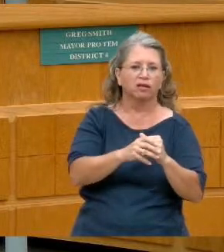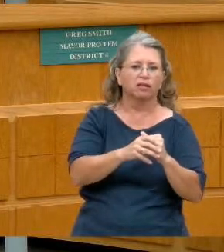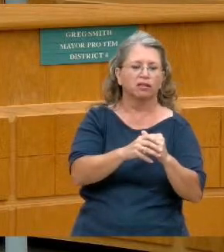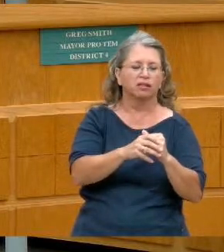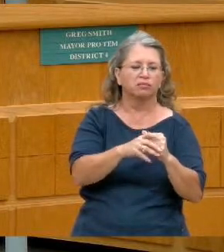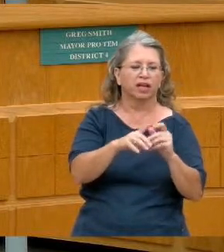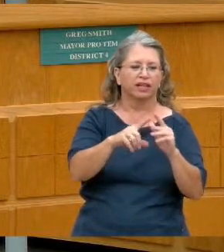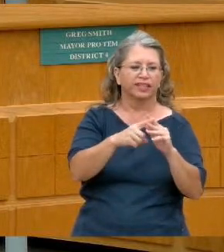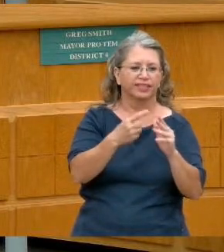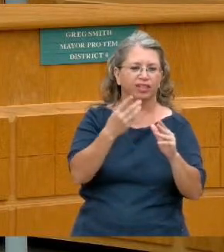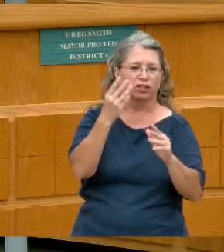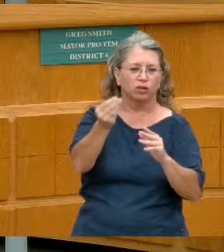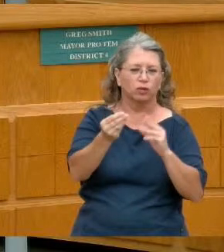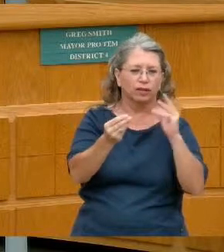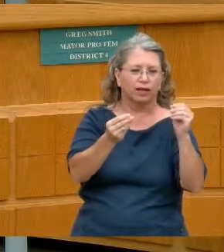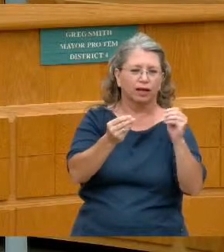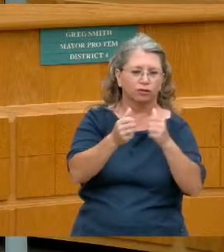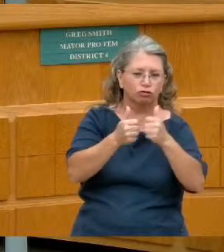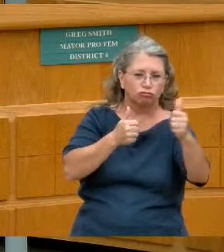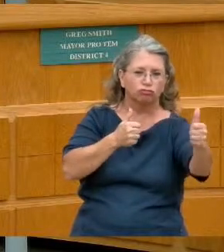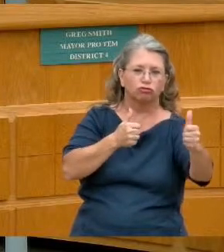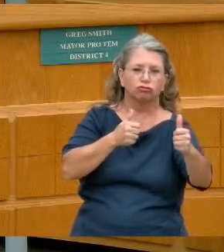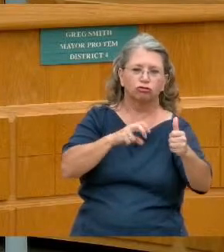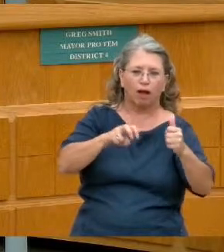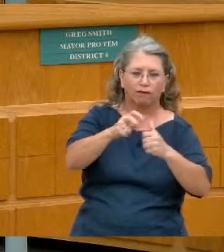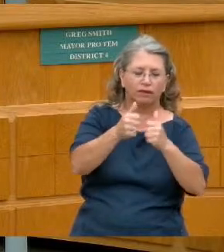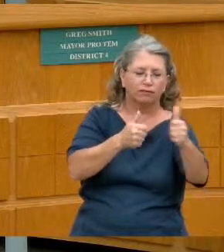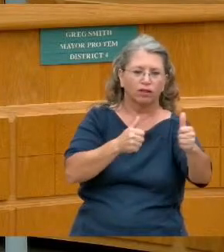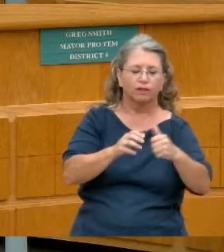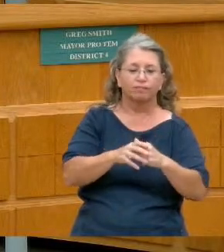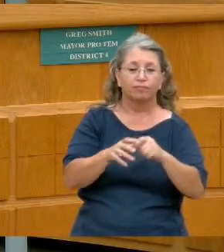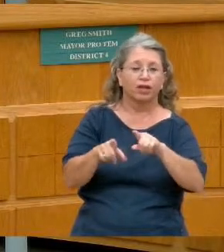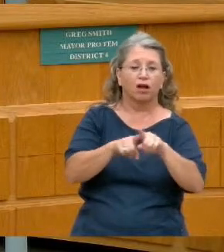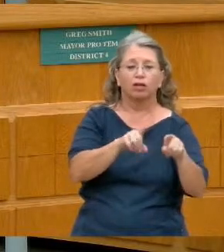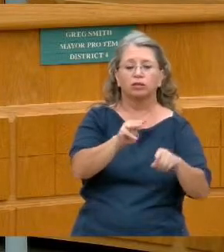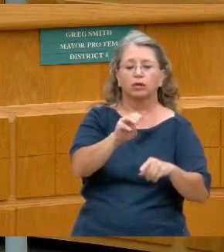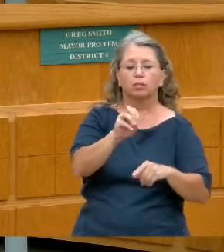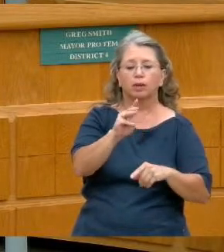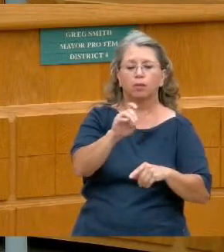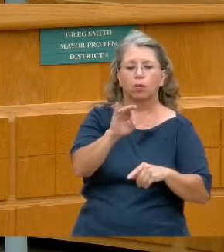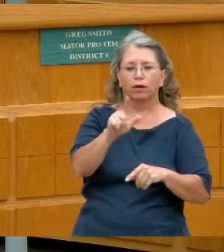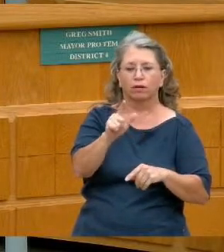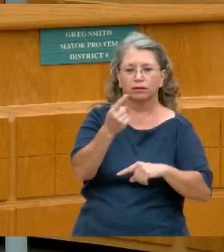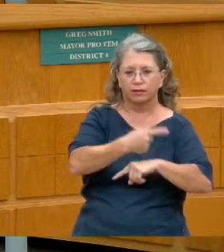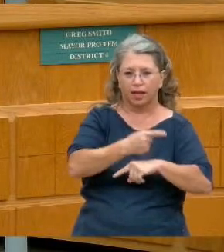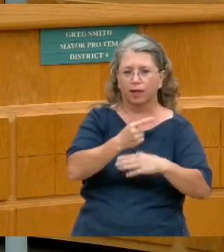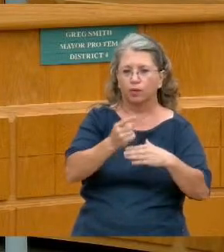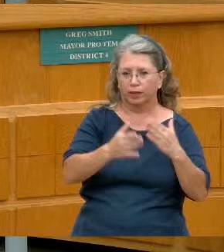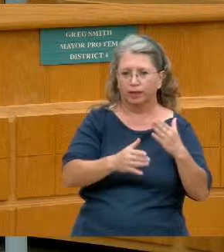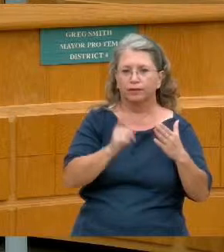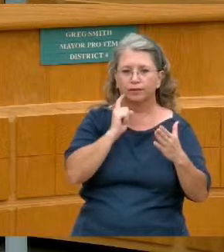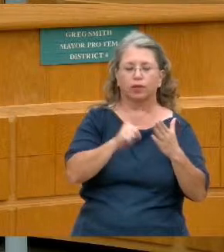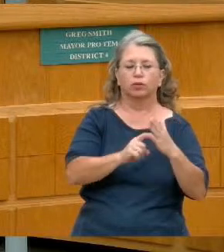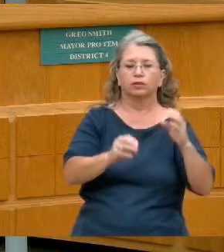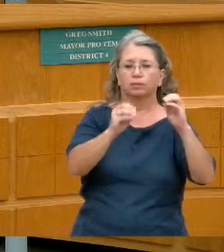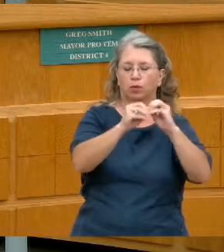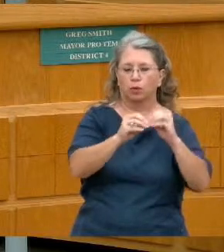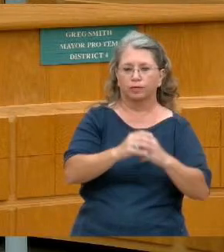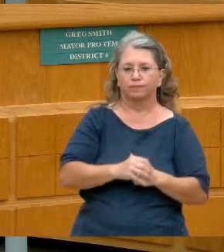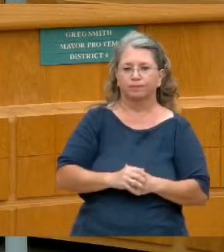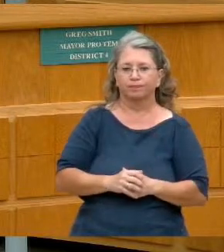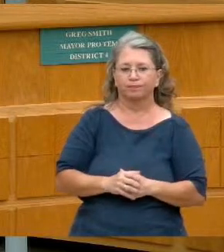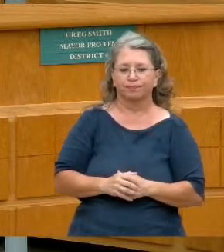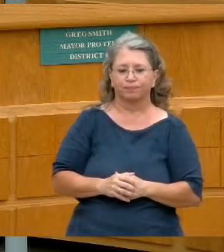about Easter, as well as Memorial Day. We saw a spike in some of the other cell phone metrics. And what we're seeing today seems to